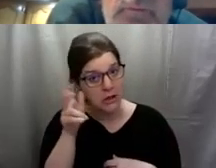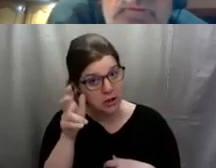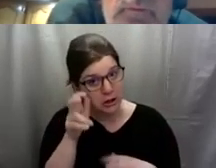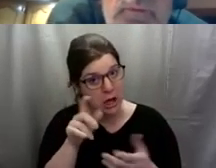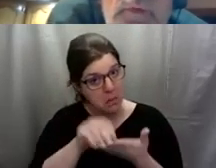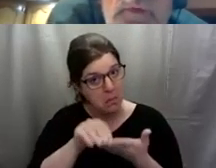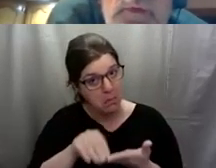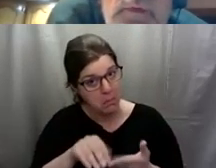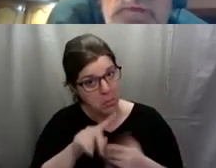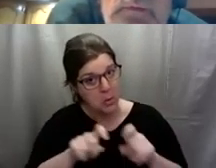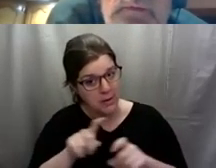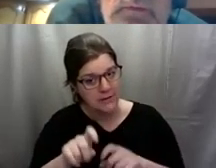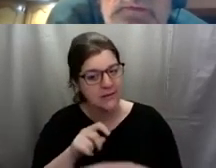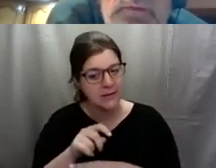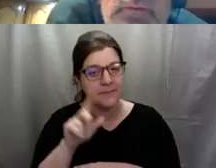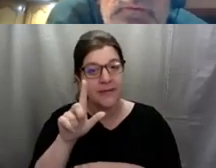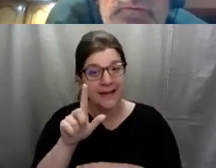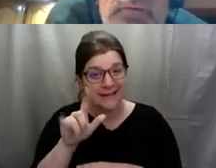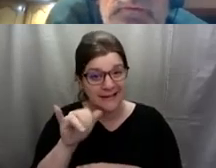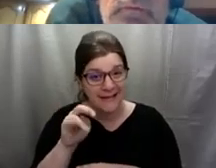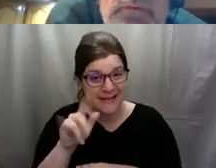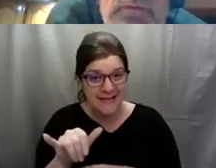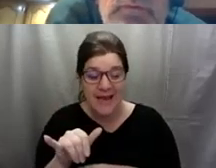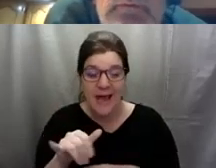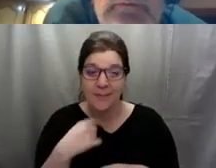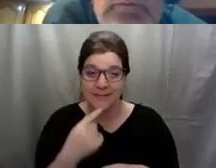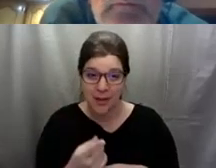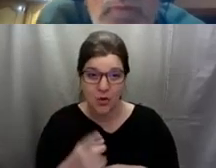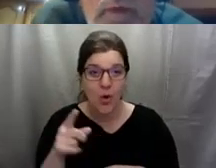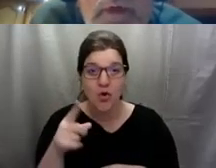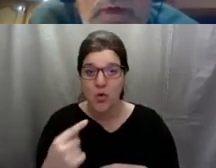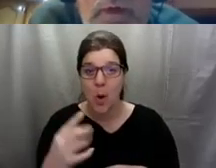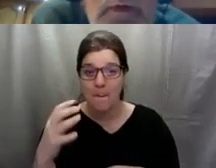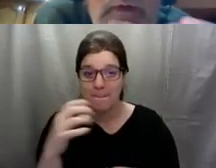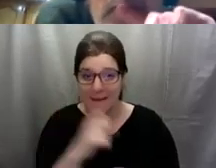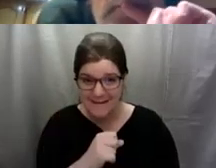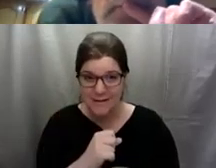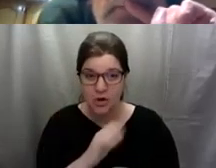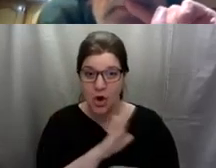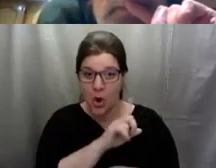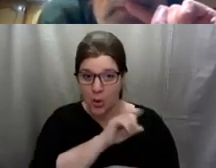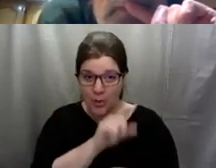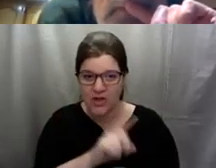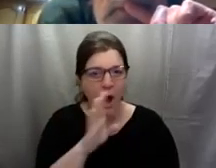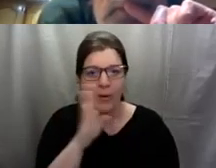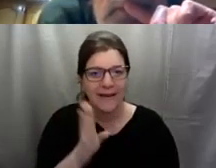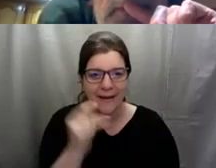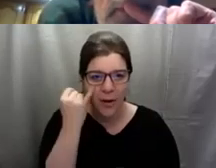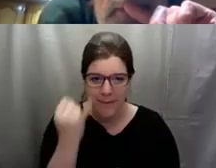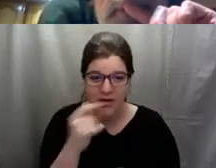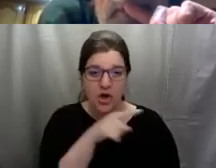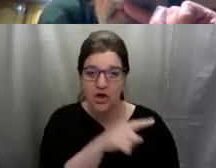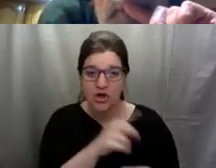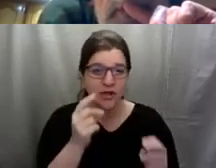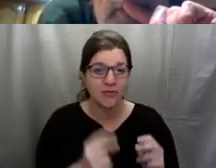y'all other groups, I'm sure you had good questions, but like you missed out because like these, no, I would have never guessed that those were like on the fly